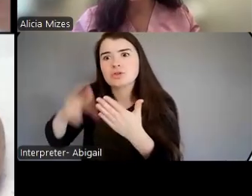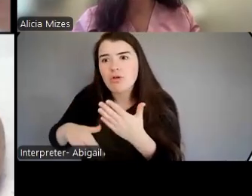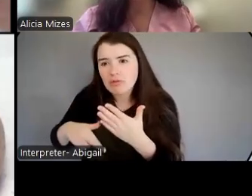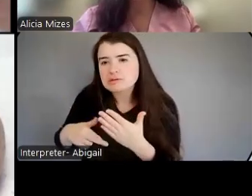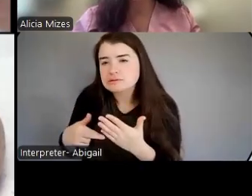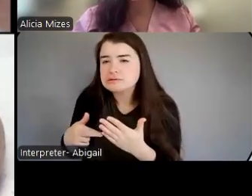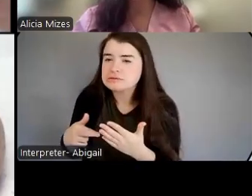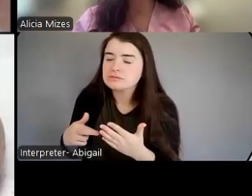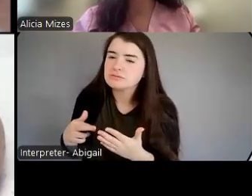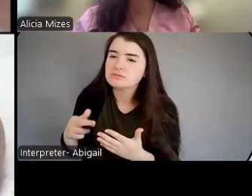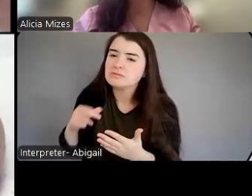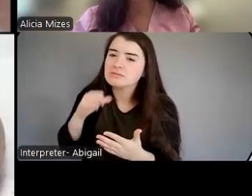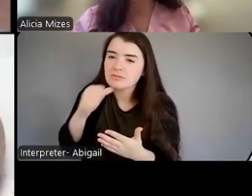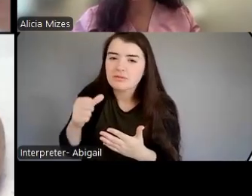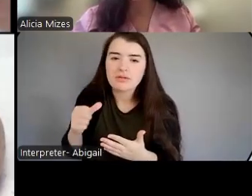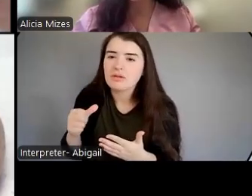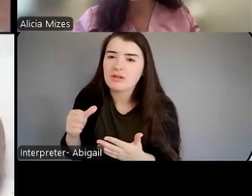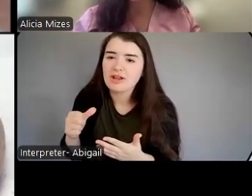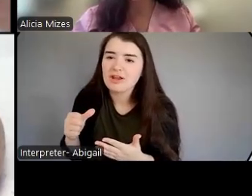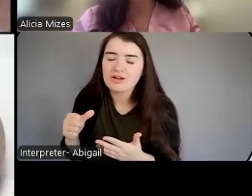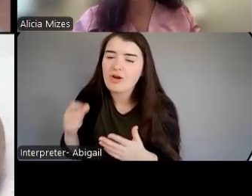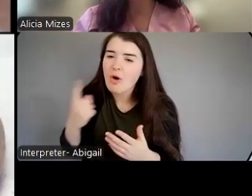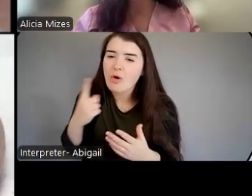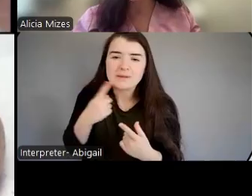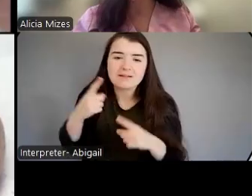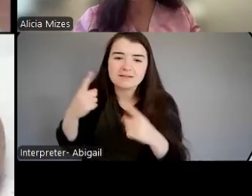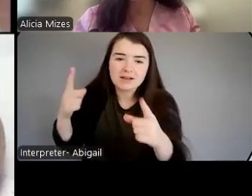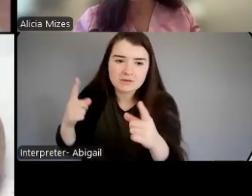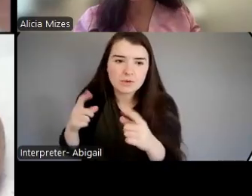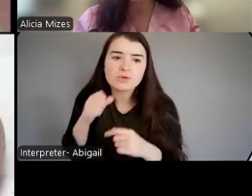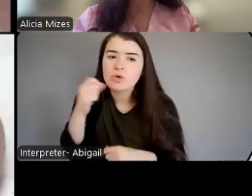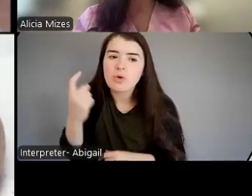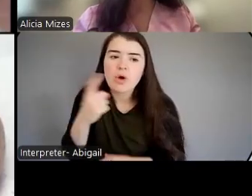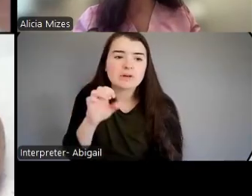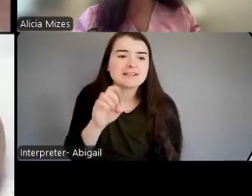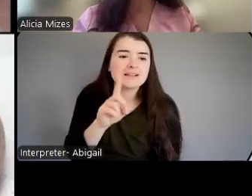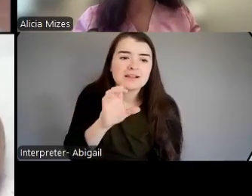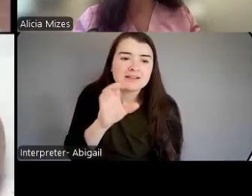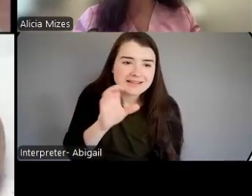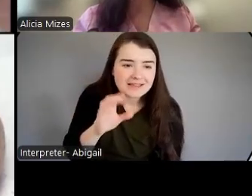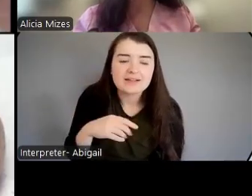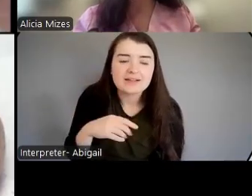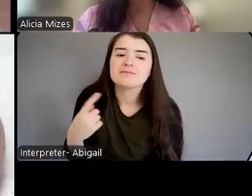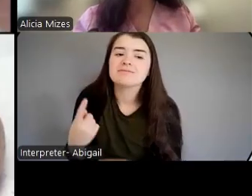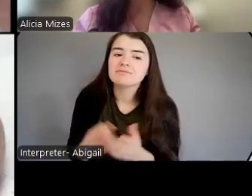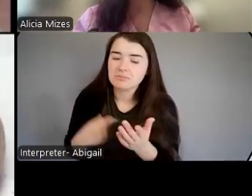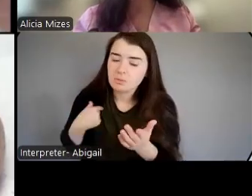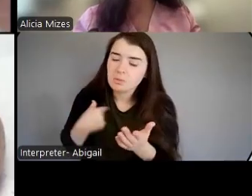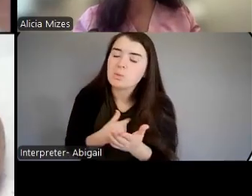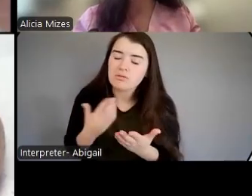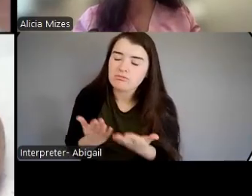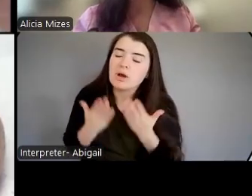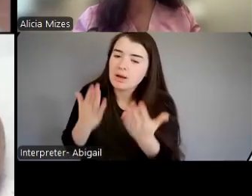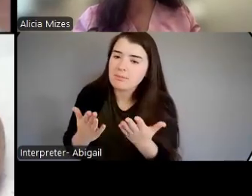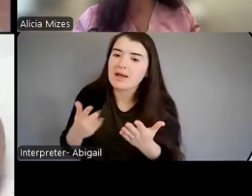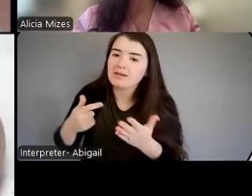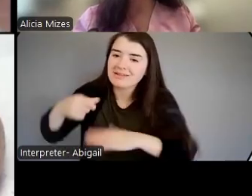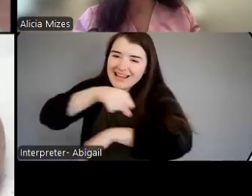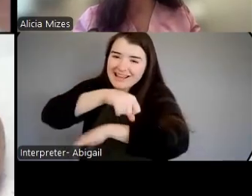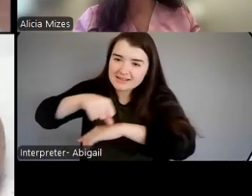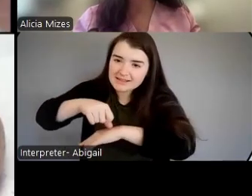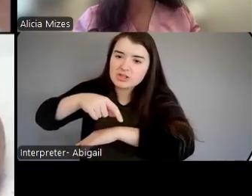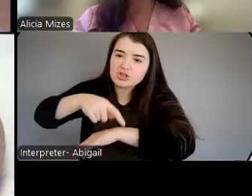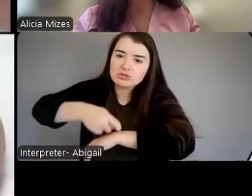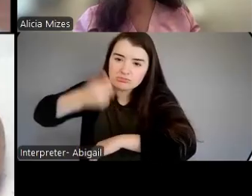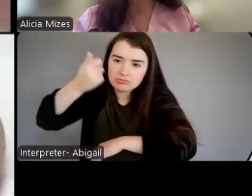with topical chemotherapy or just an EDNC or scrape and burn procedure. We recommend excision. The excision margins depend